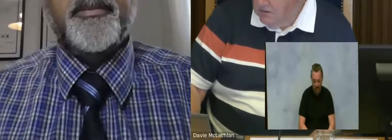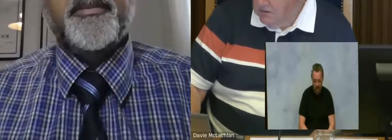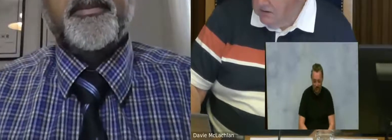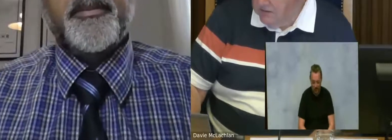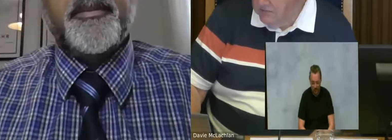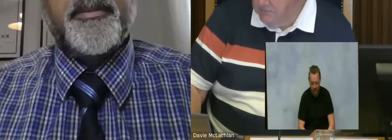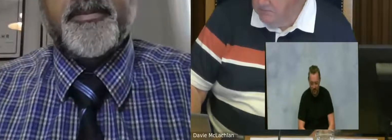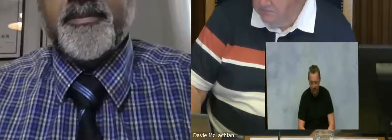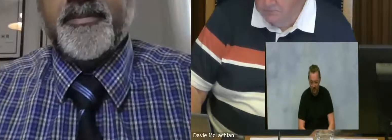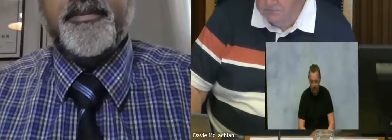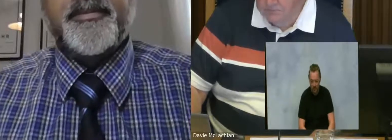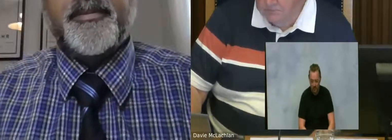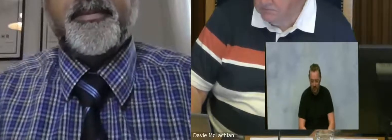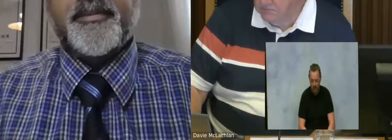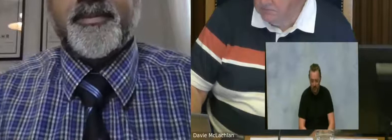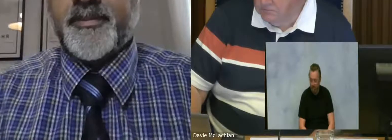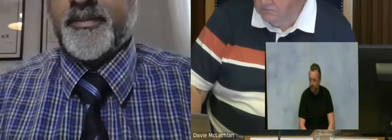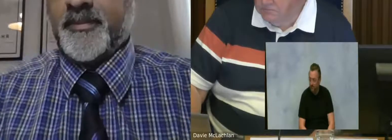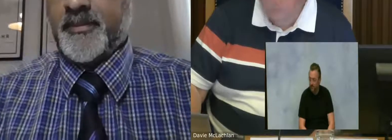Elaine?